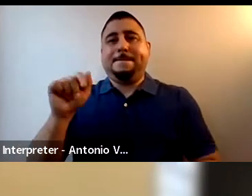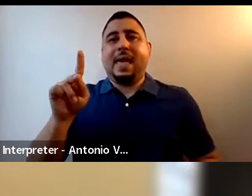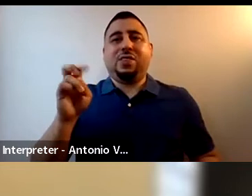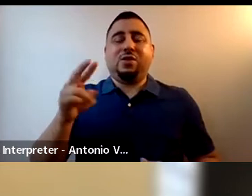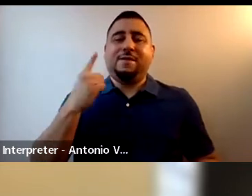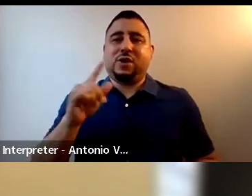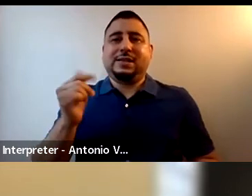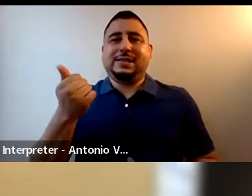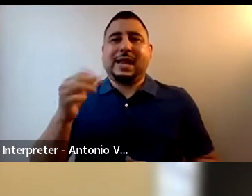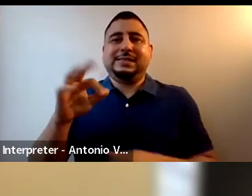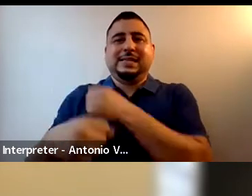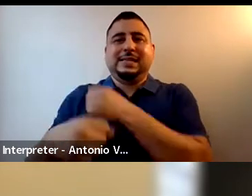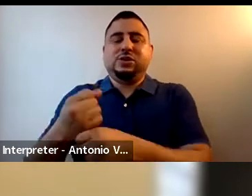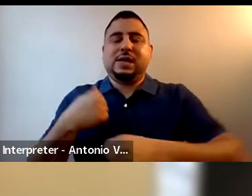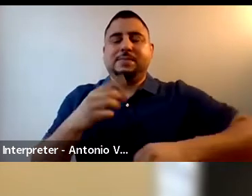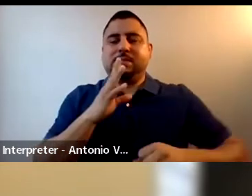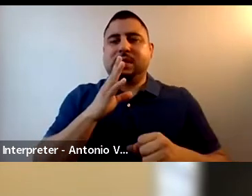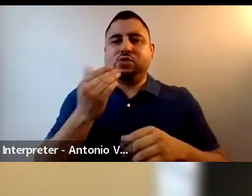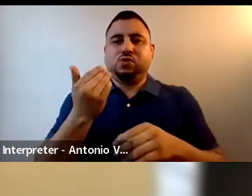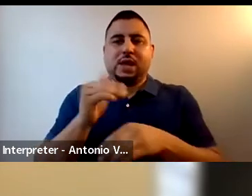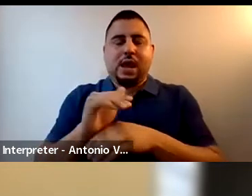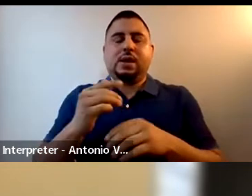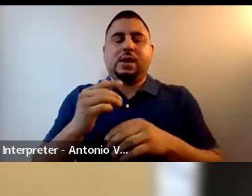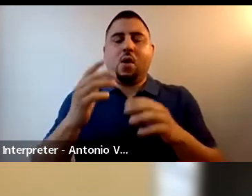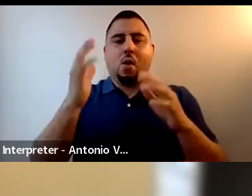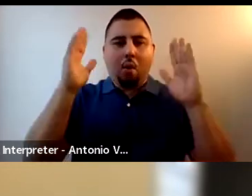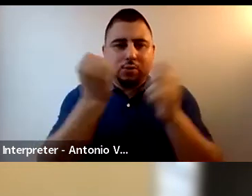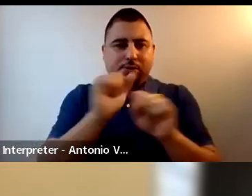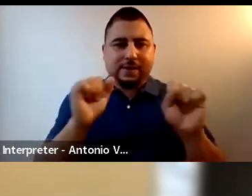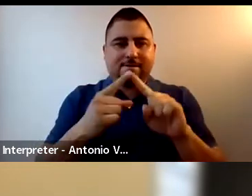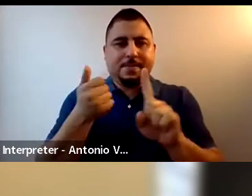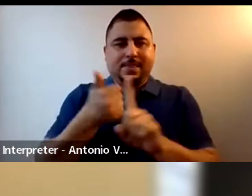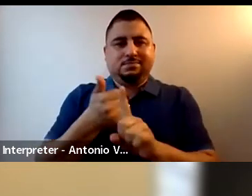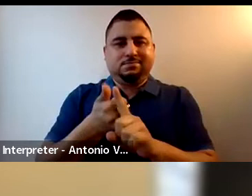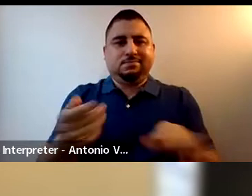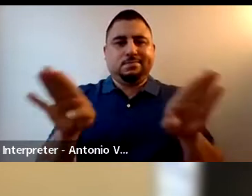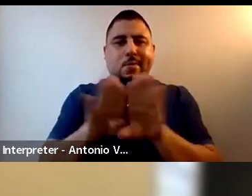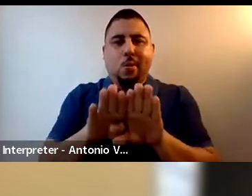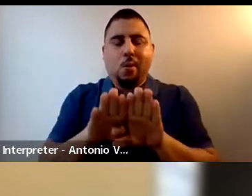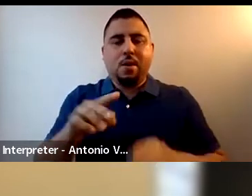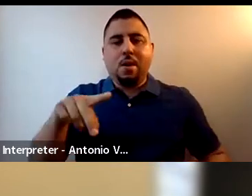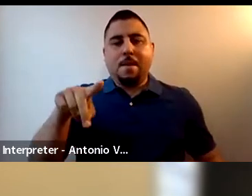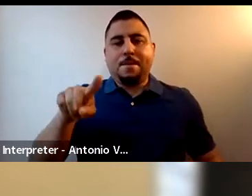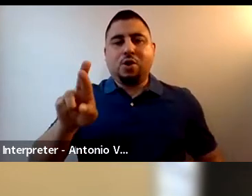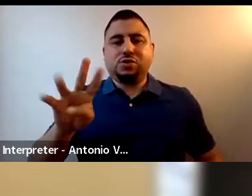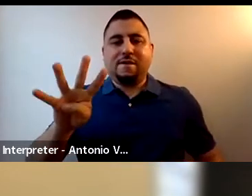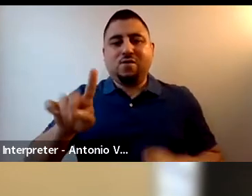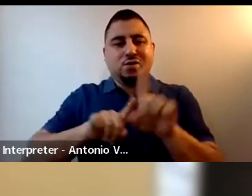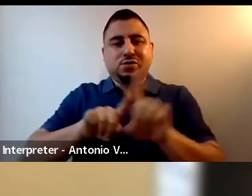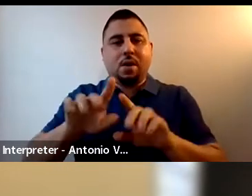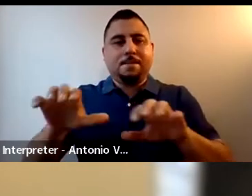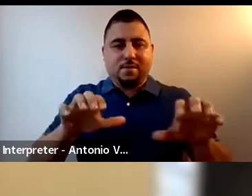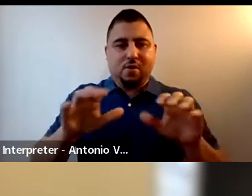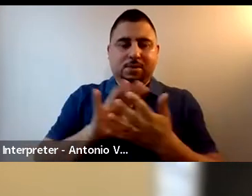19 years. I'm speaking tonight in hopes of saving Pointer Ridge from closing. Pointer Ridge is a four-star performing